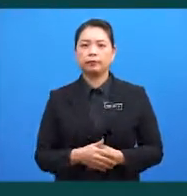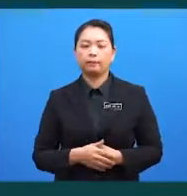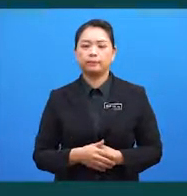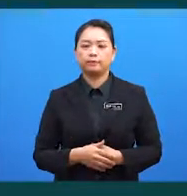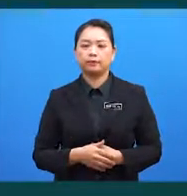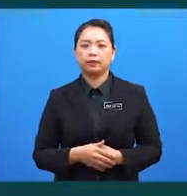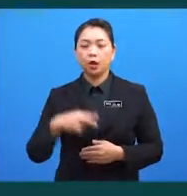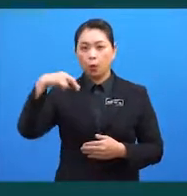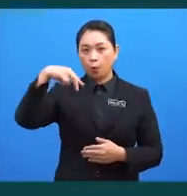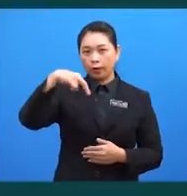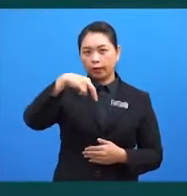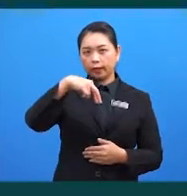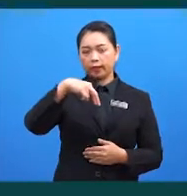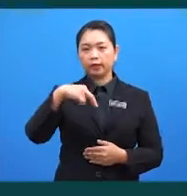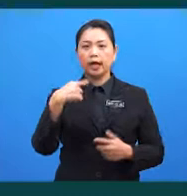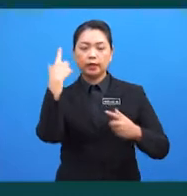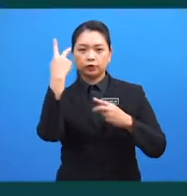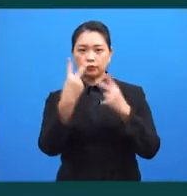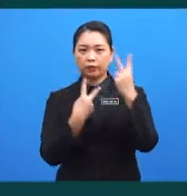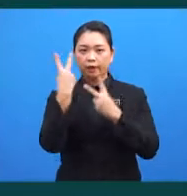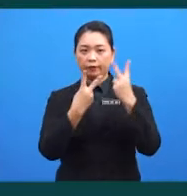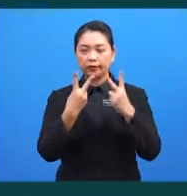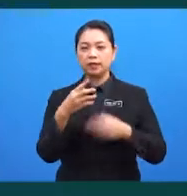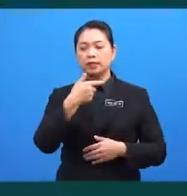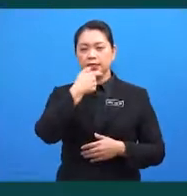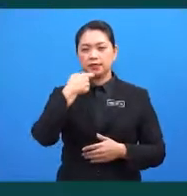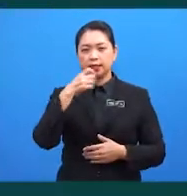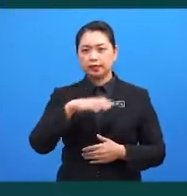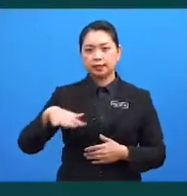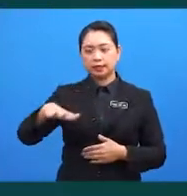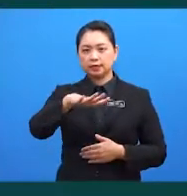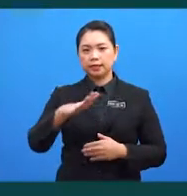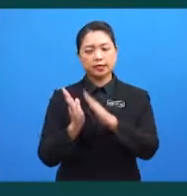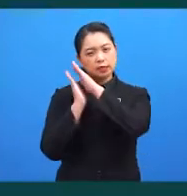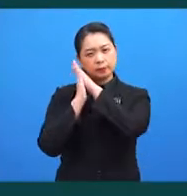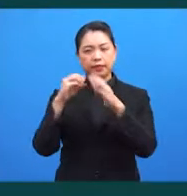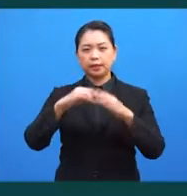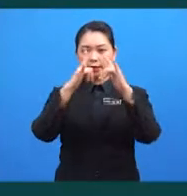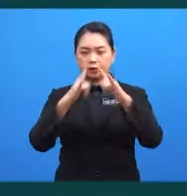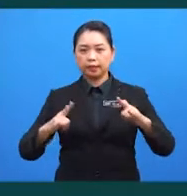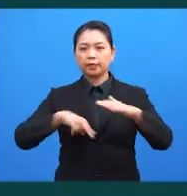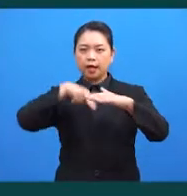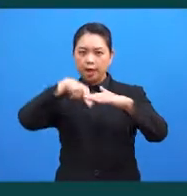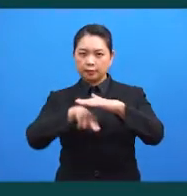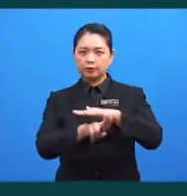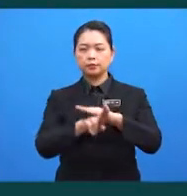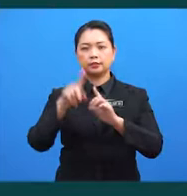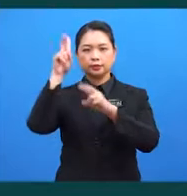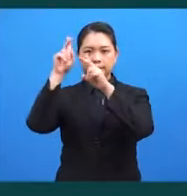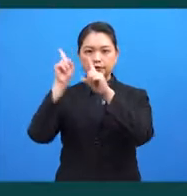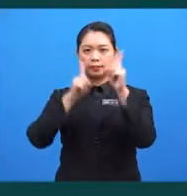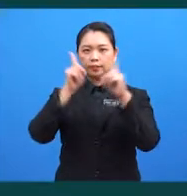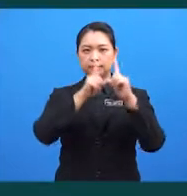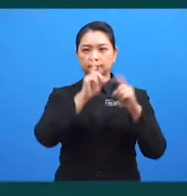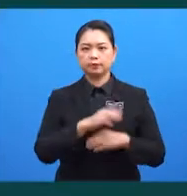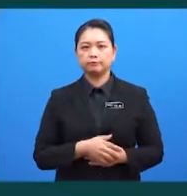means walking or traveling, the desert, on camels and sleeping in tents under the stars. Bedouin are the